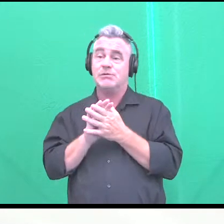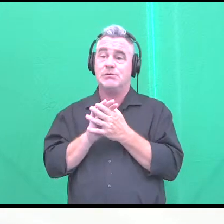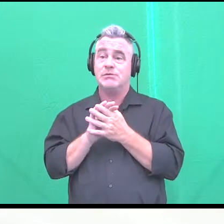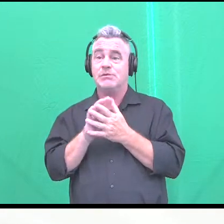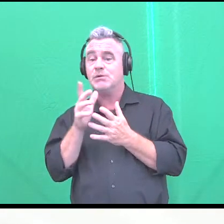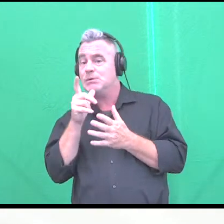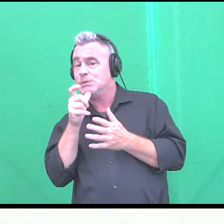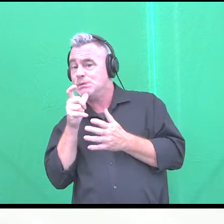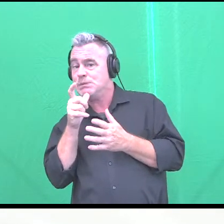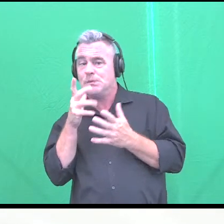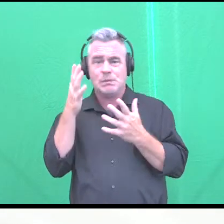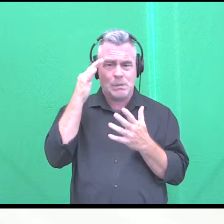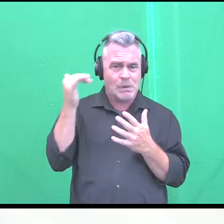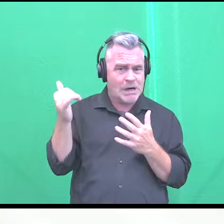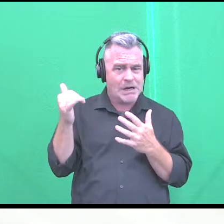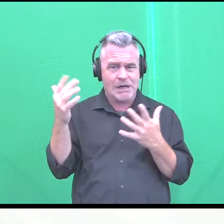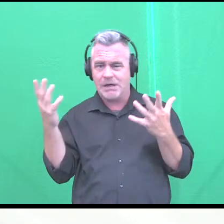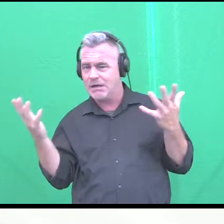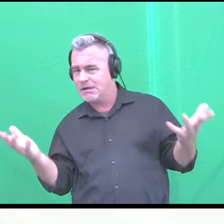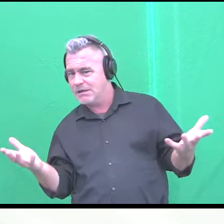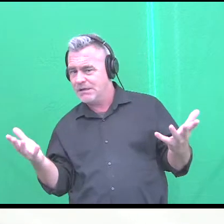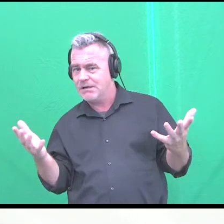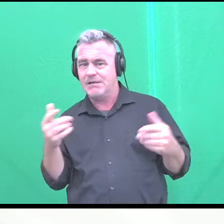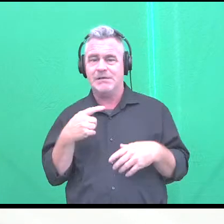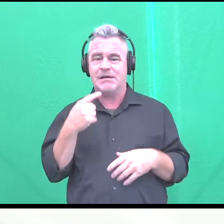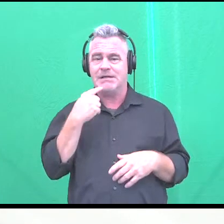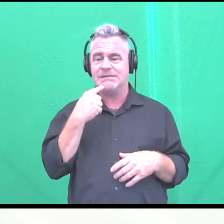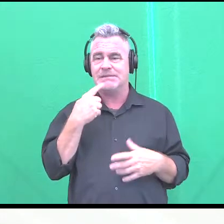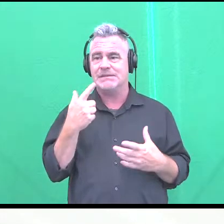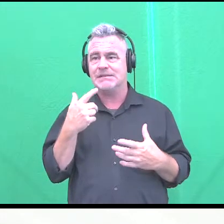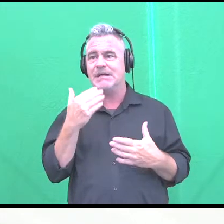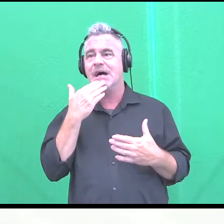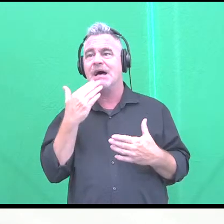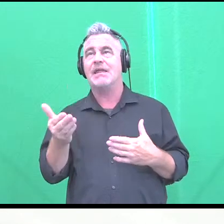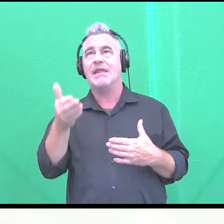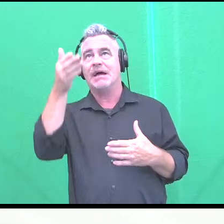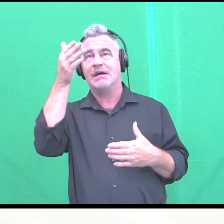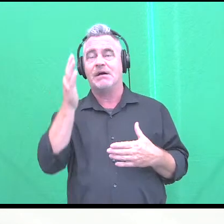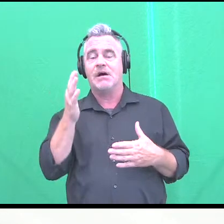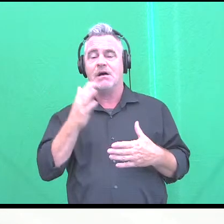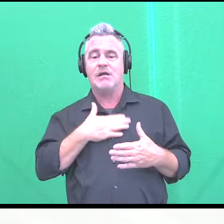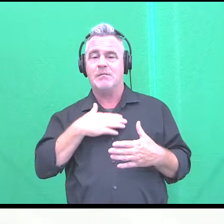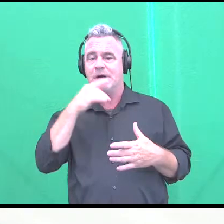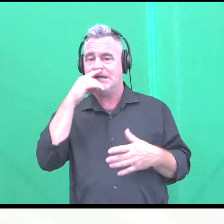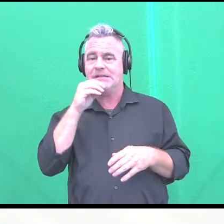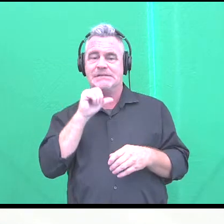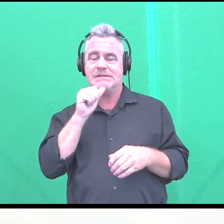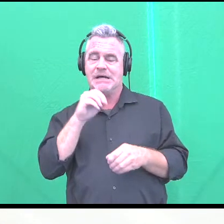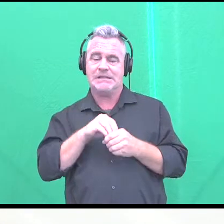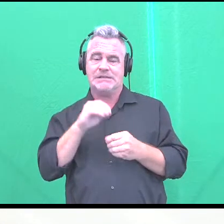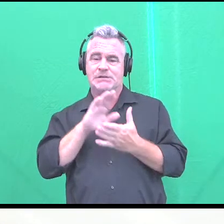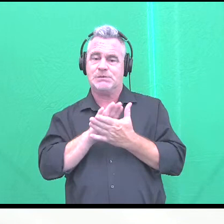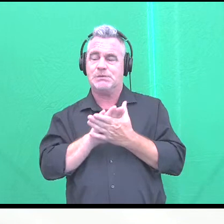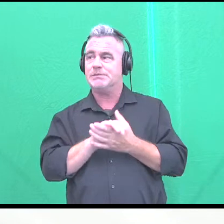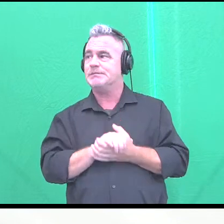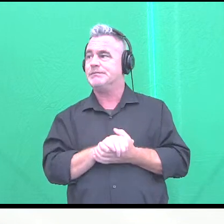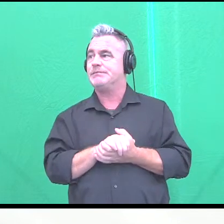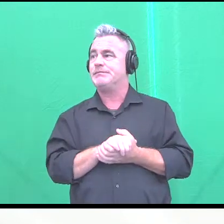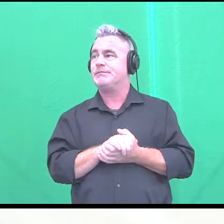issue and why? And like I said, I thank God that my kids are not in school right now.